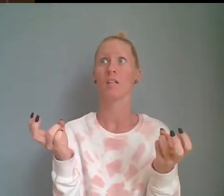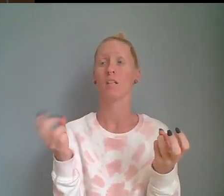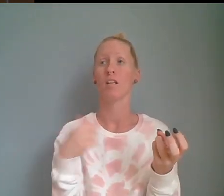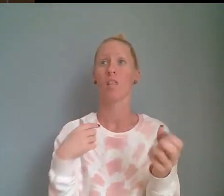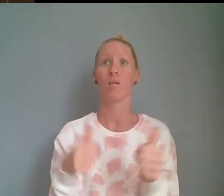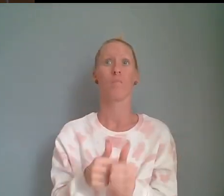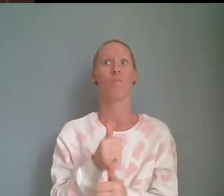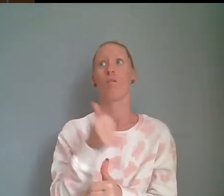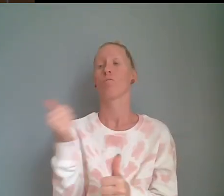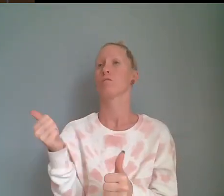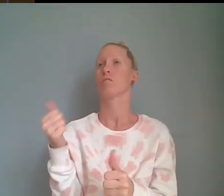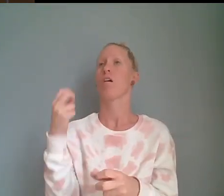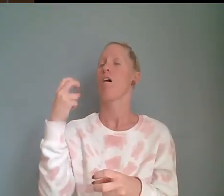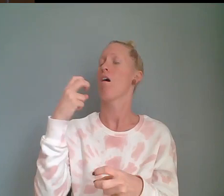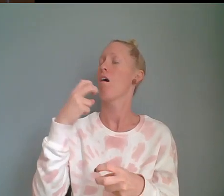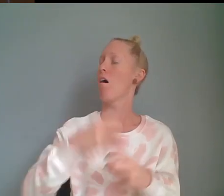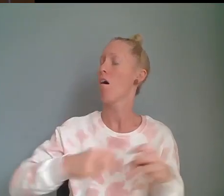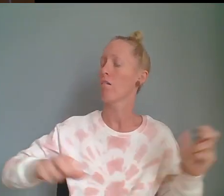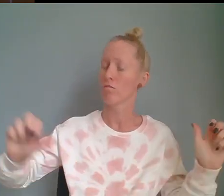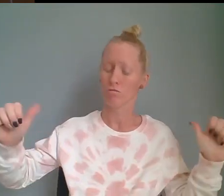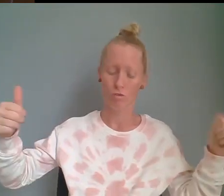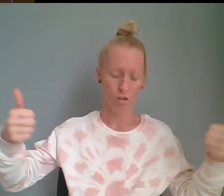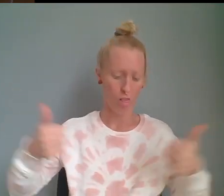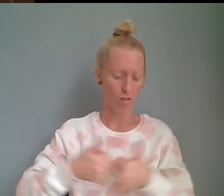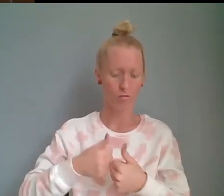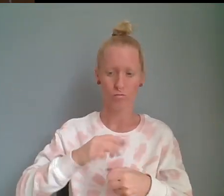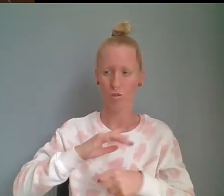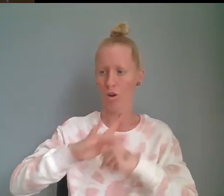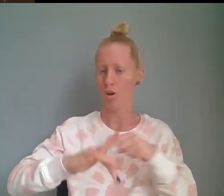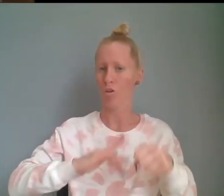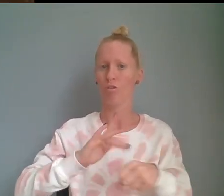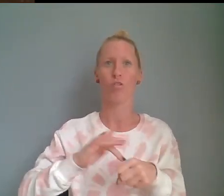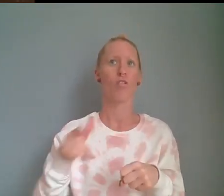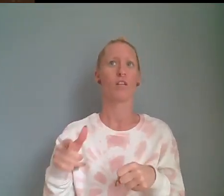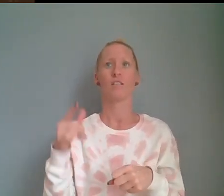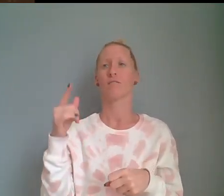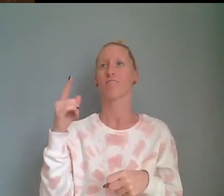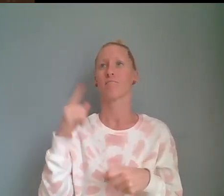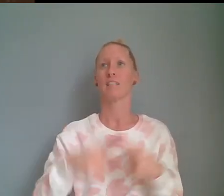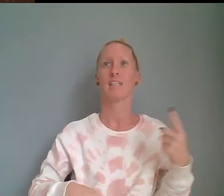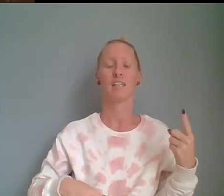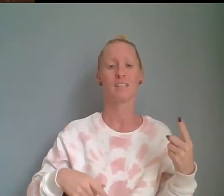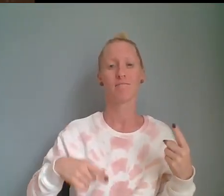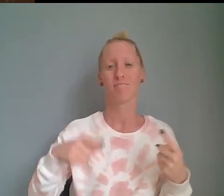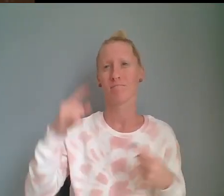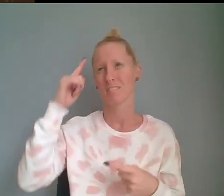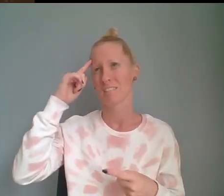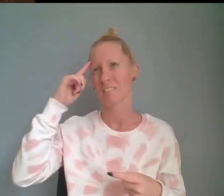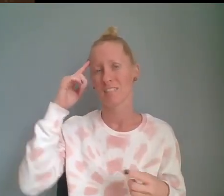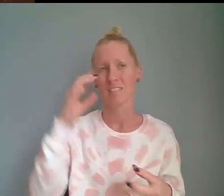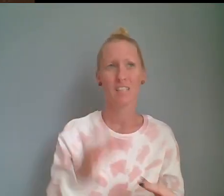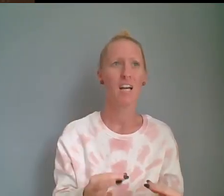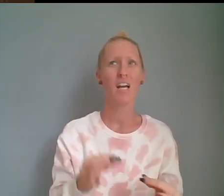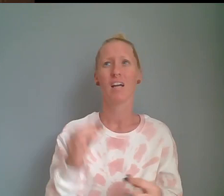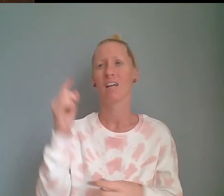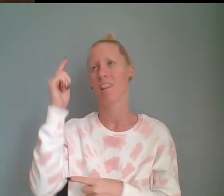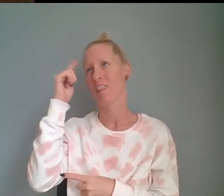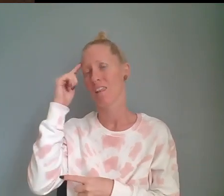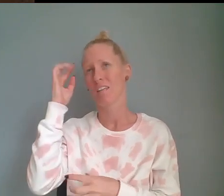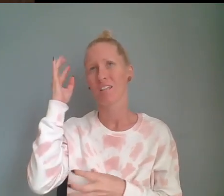the most monumental thing on earth. You just can't decide anything, you can't think anything, your thoughts are